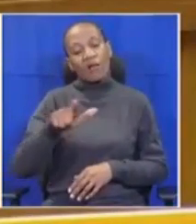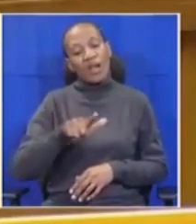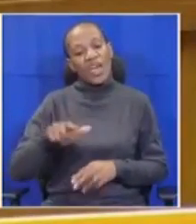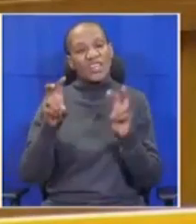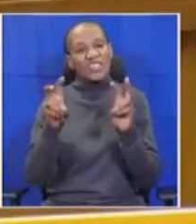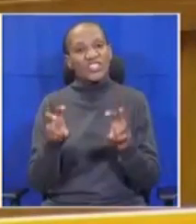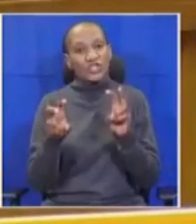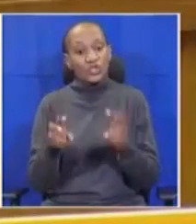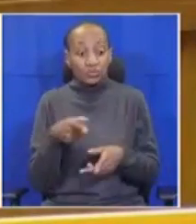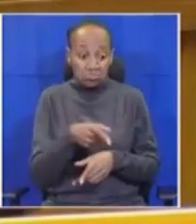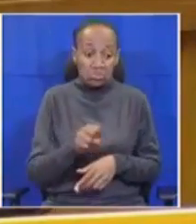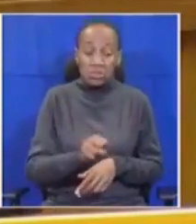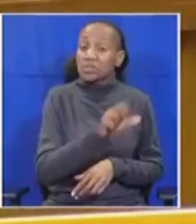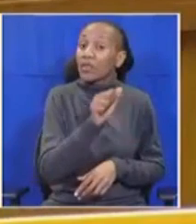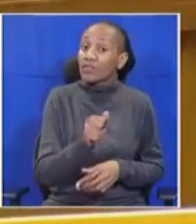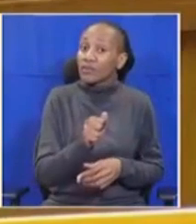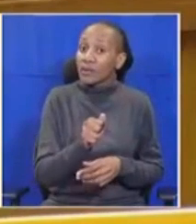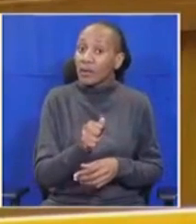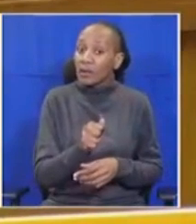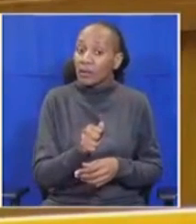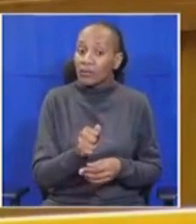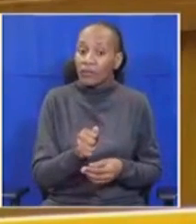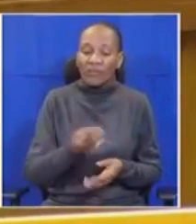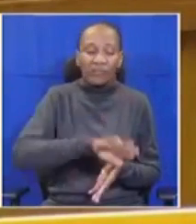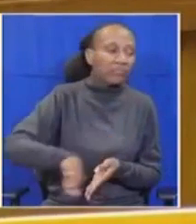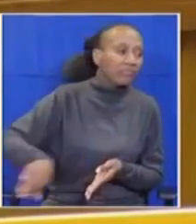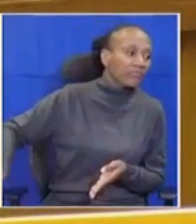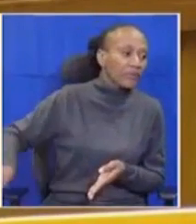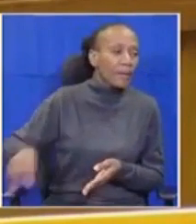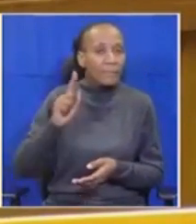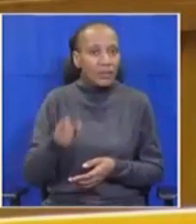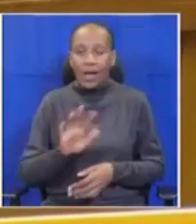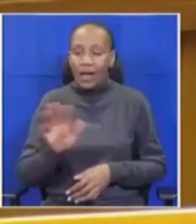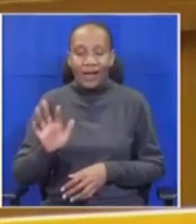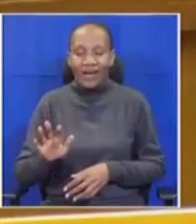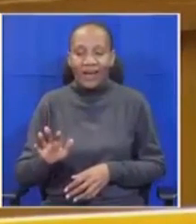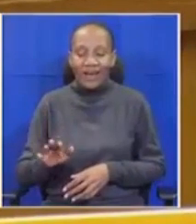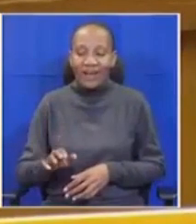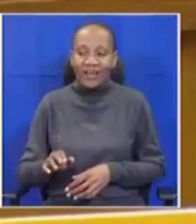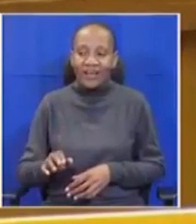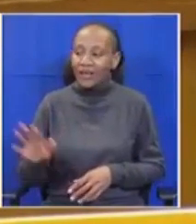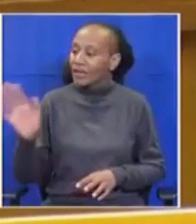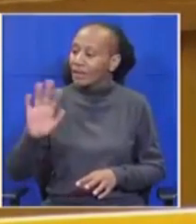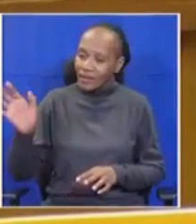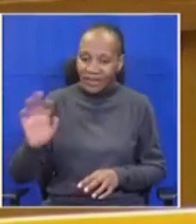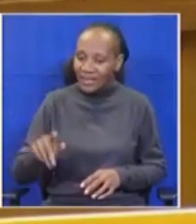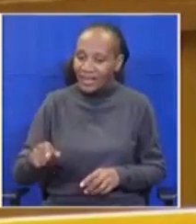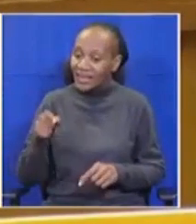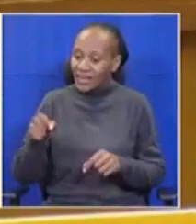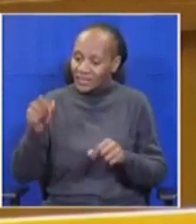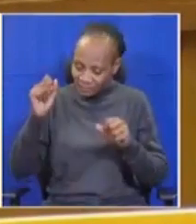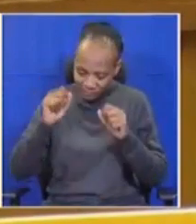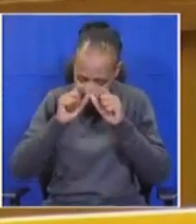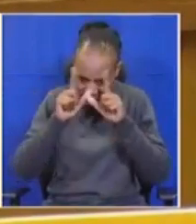South Africa will be swept under the carpet, I say, wake up, my friend, smell the coffee. It is not going